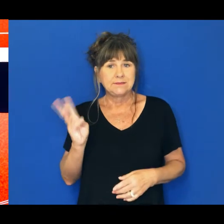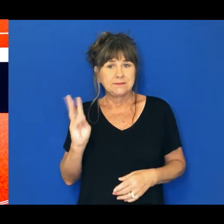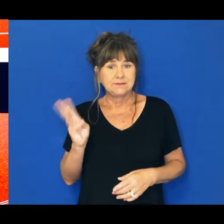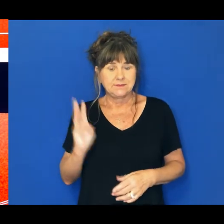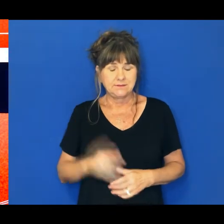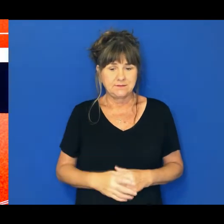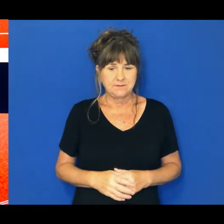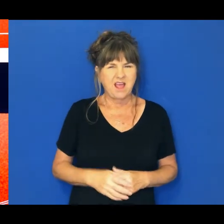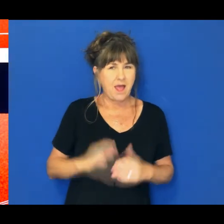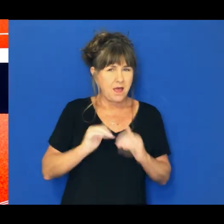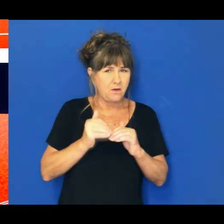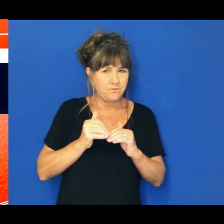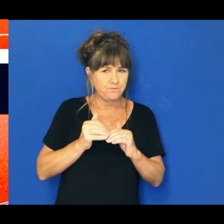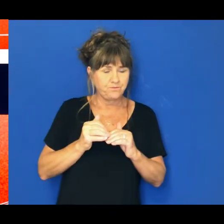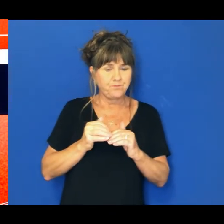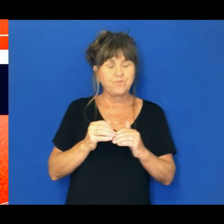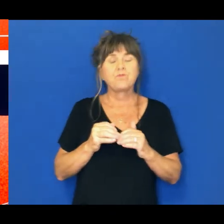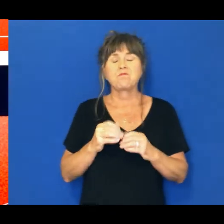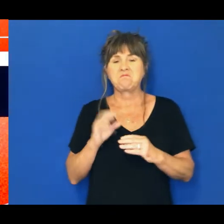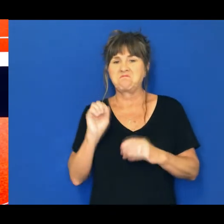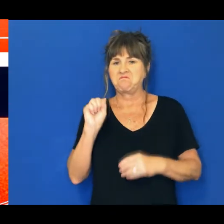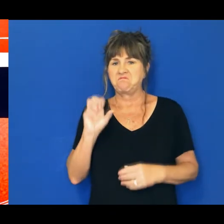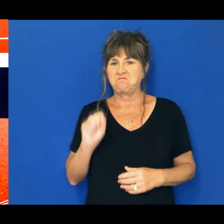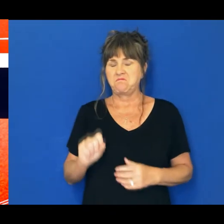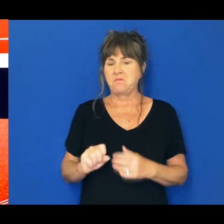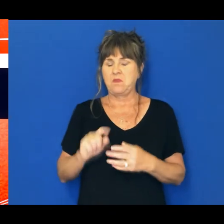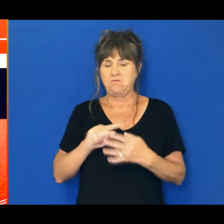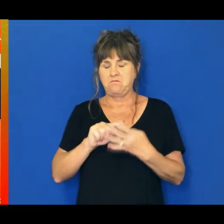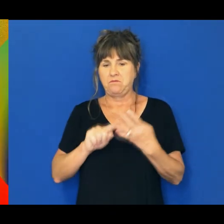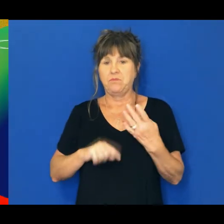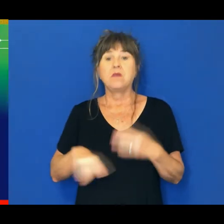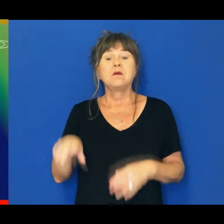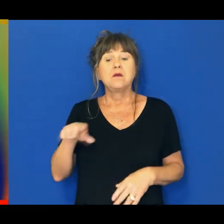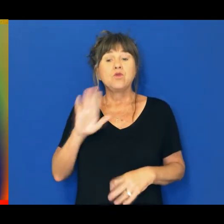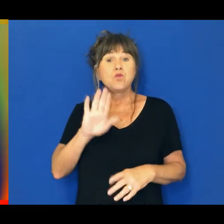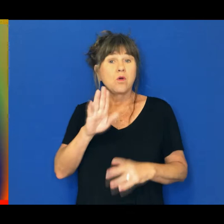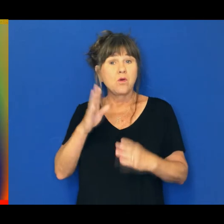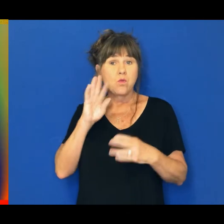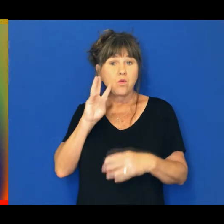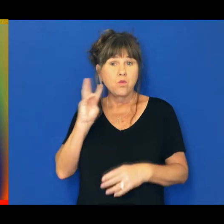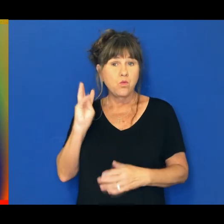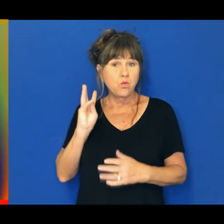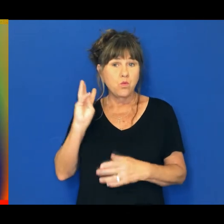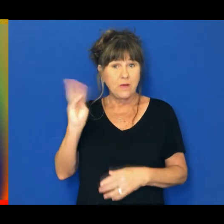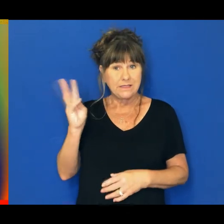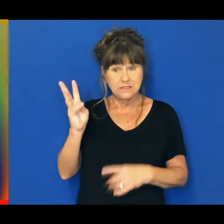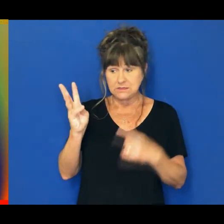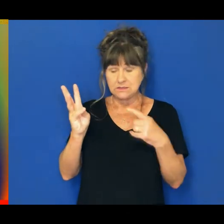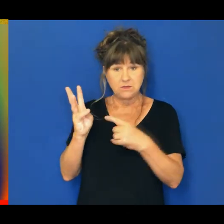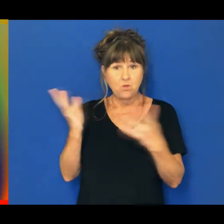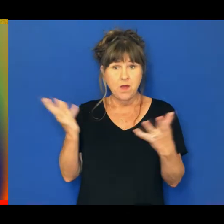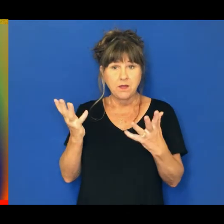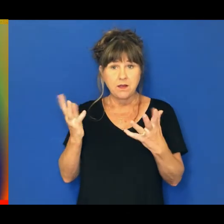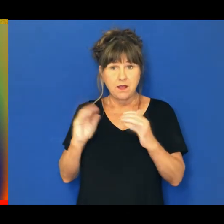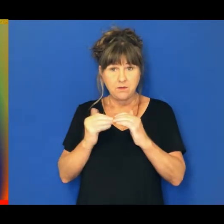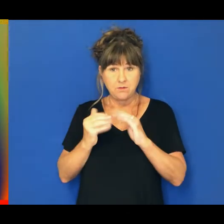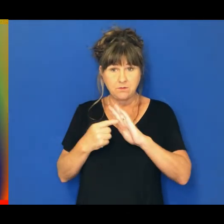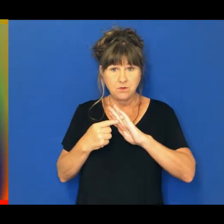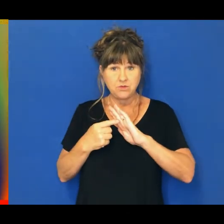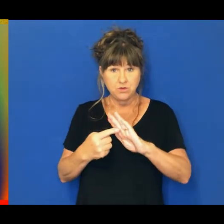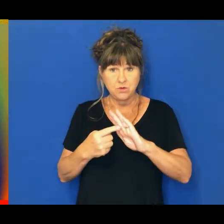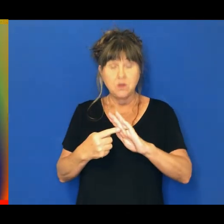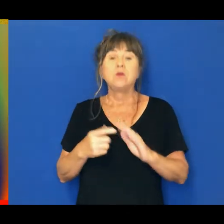with our lives. So if you're taking notes, here's point number one. Your witness is your holy life. Your witness is your holy